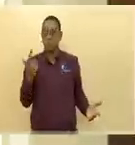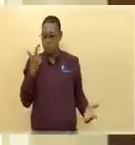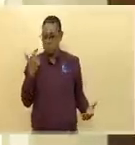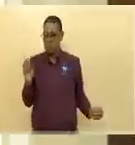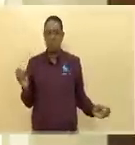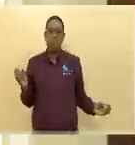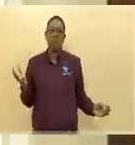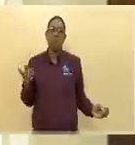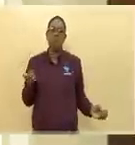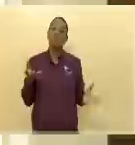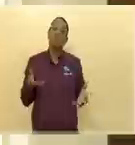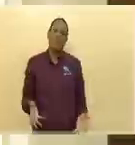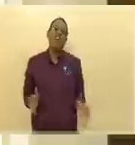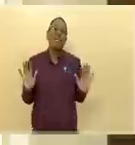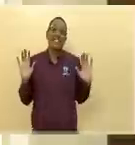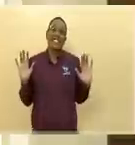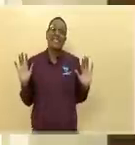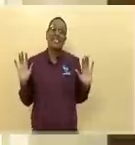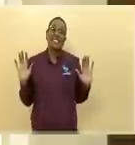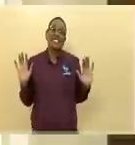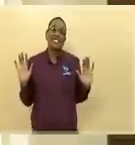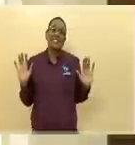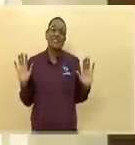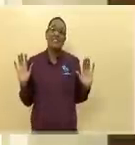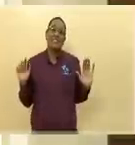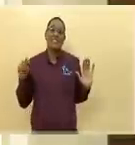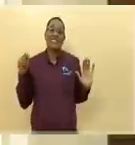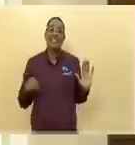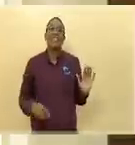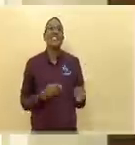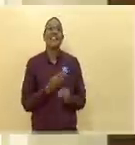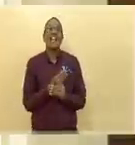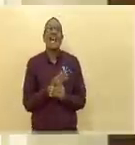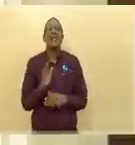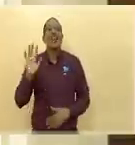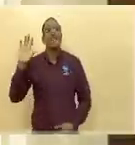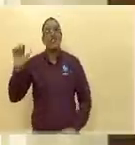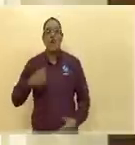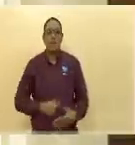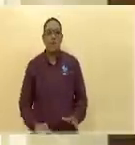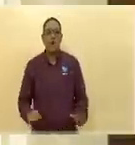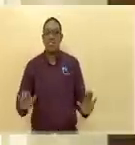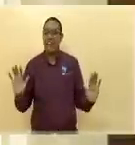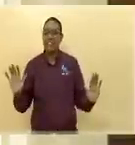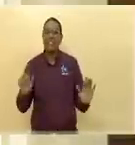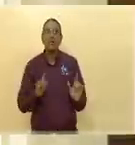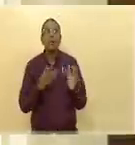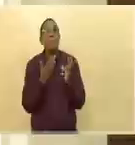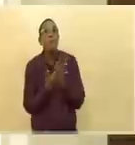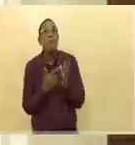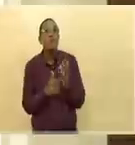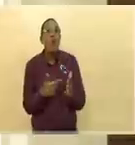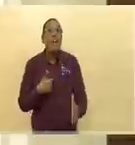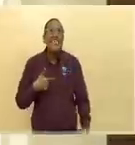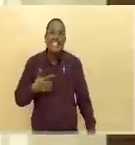other than they are here that this is the land of their birth. So